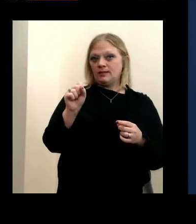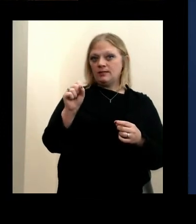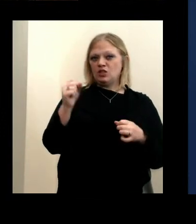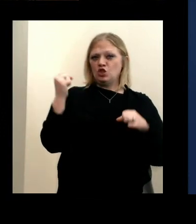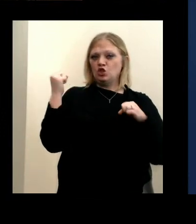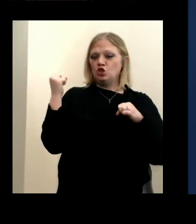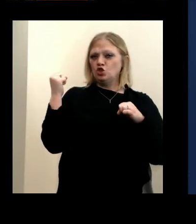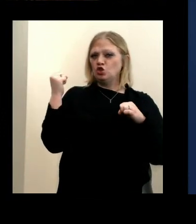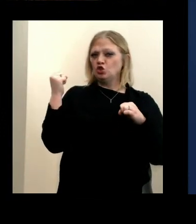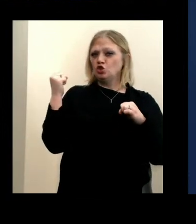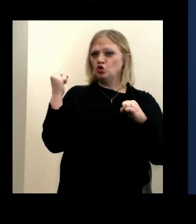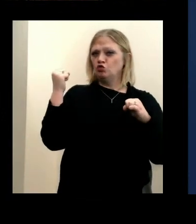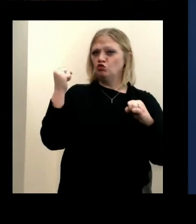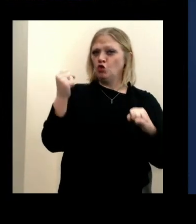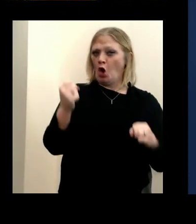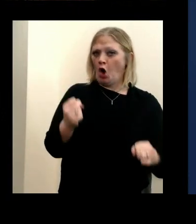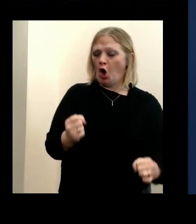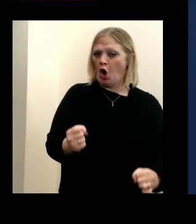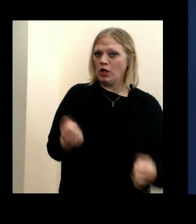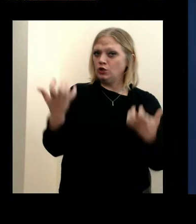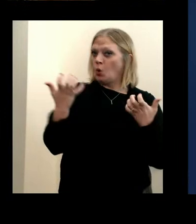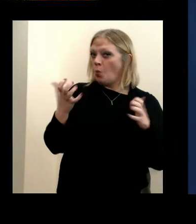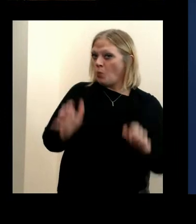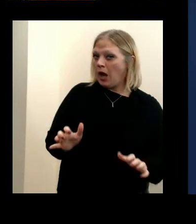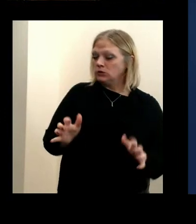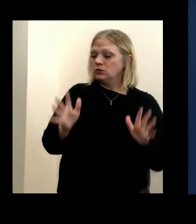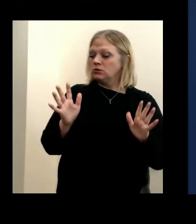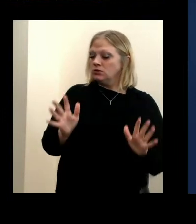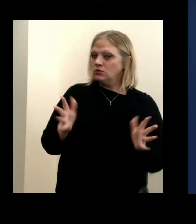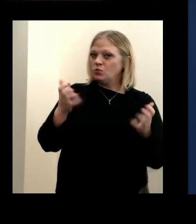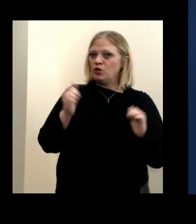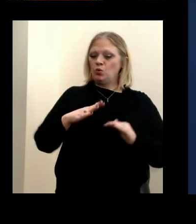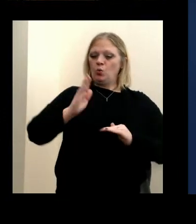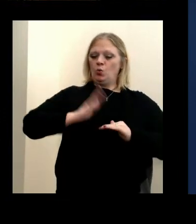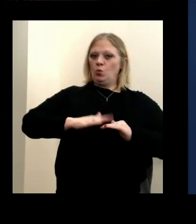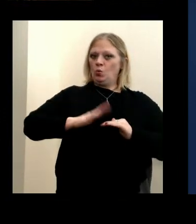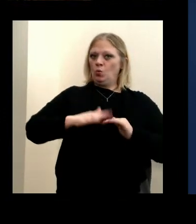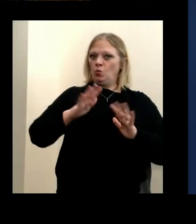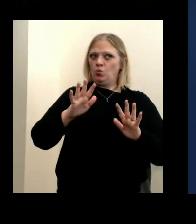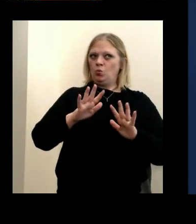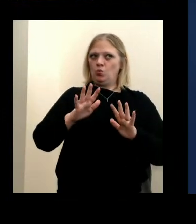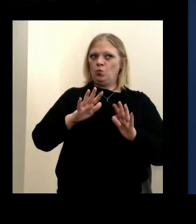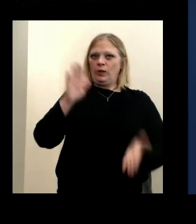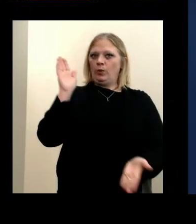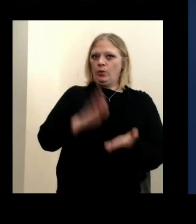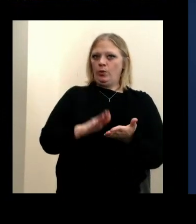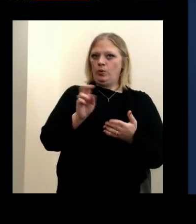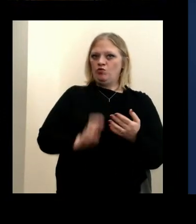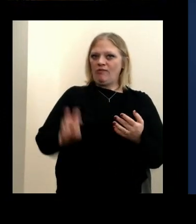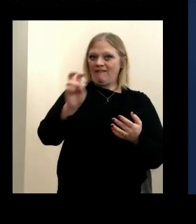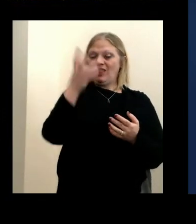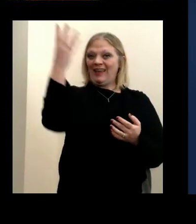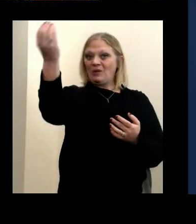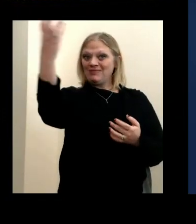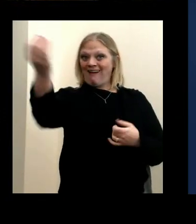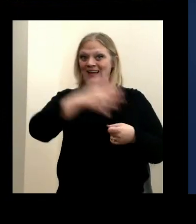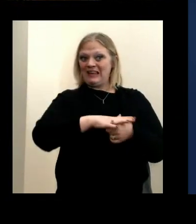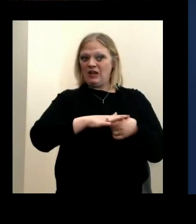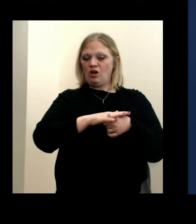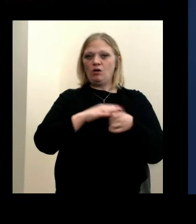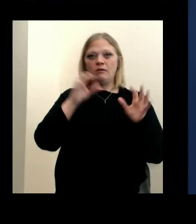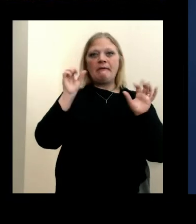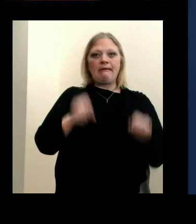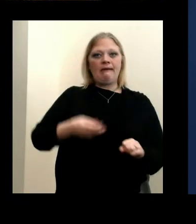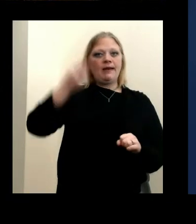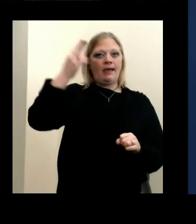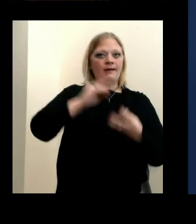strongly discouraged. We want to minimize travel because we know that, outside our area, there can be high numbers of COVID,